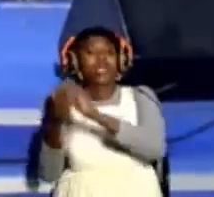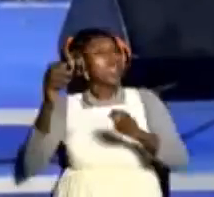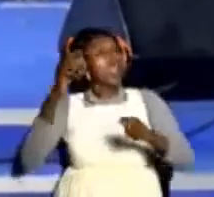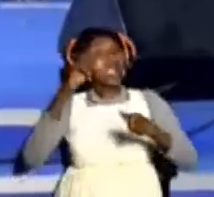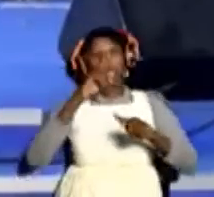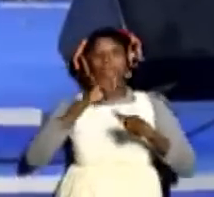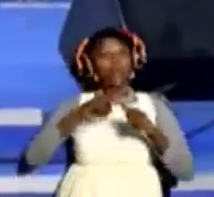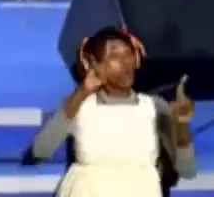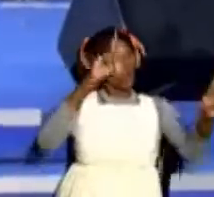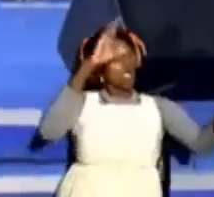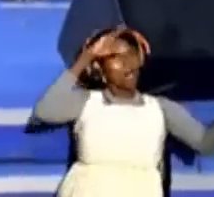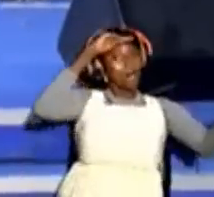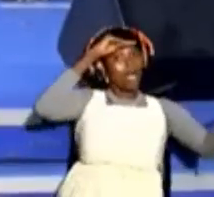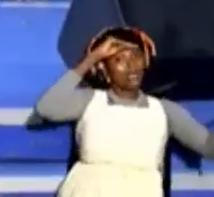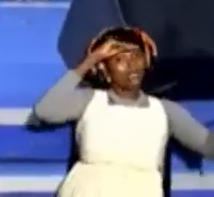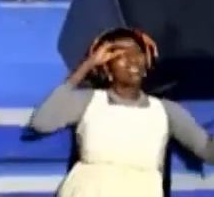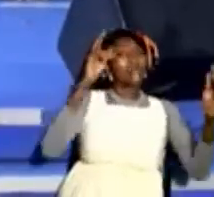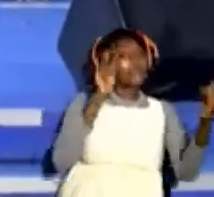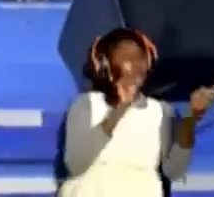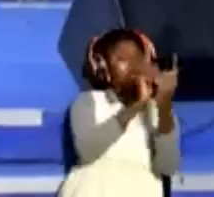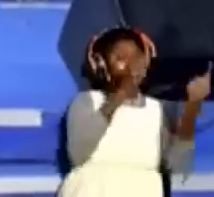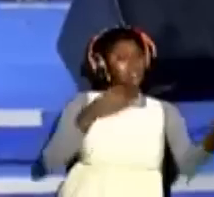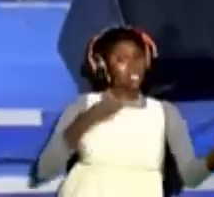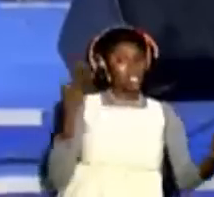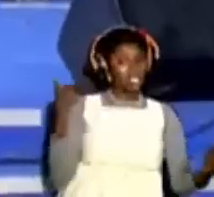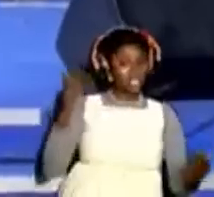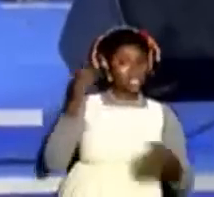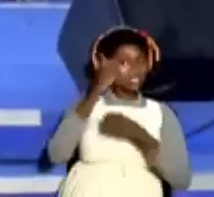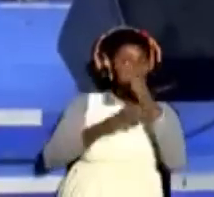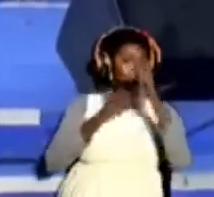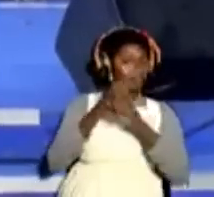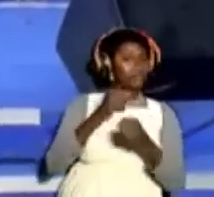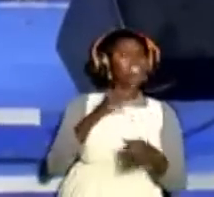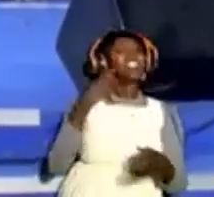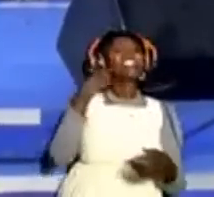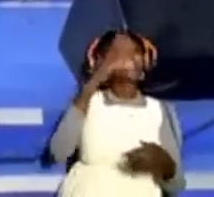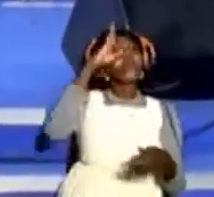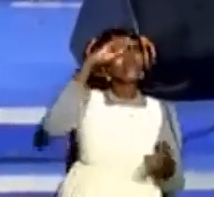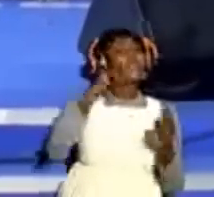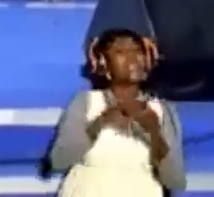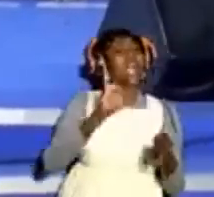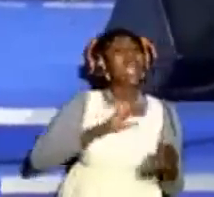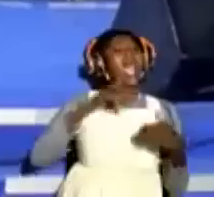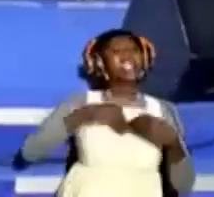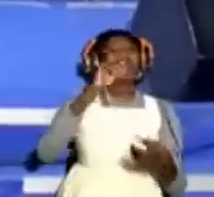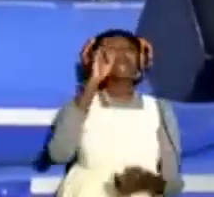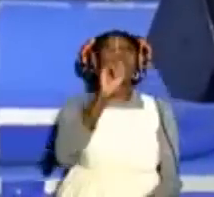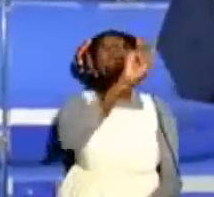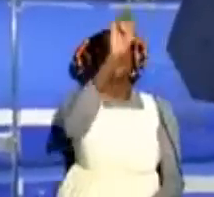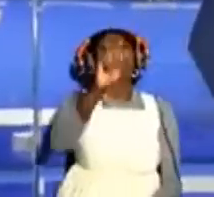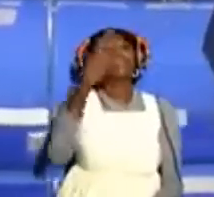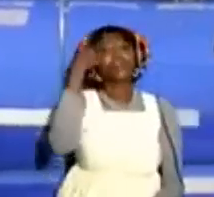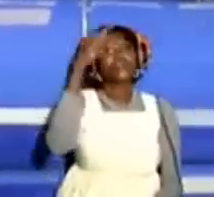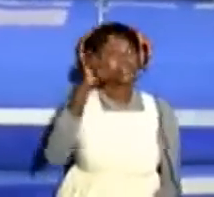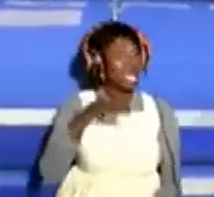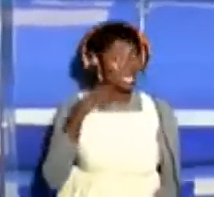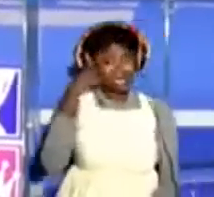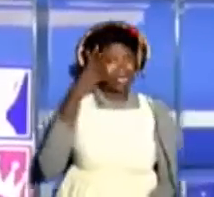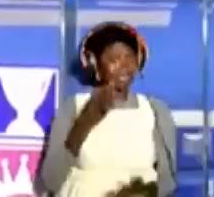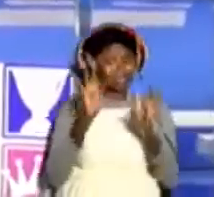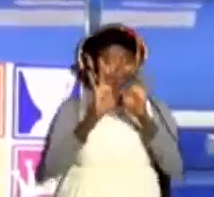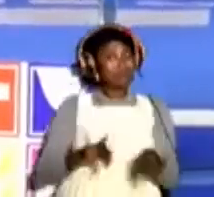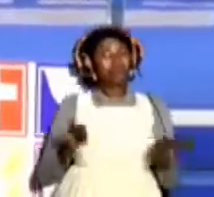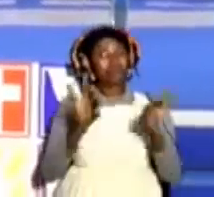And one young man met me some years ago. He said, Brother Gbile, I have one question for you. I thought it's an important